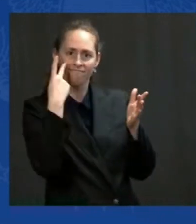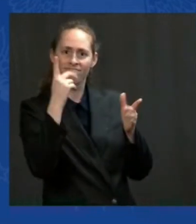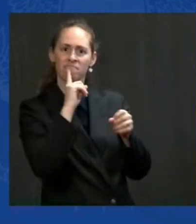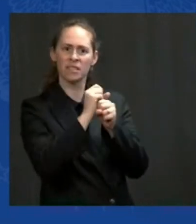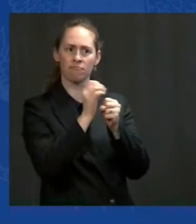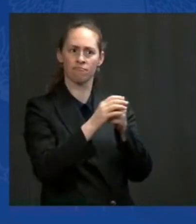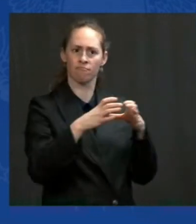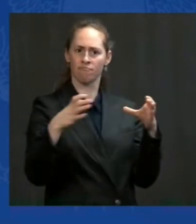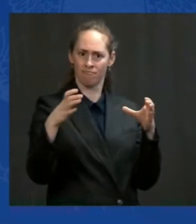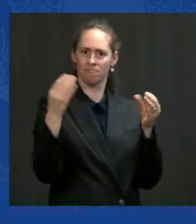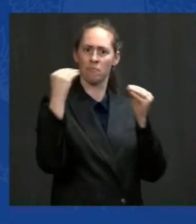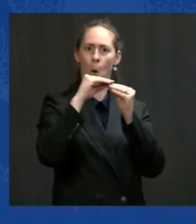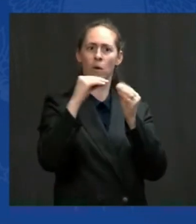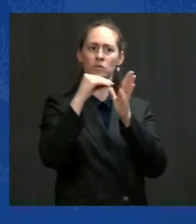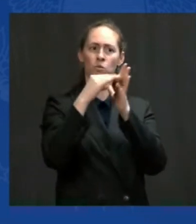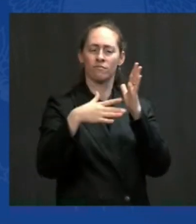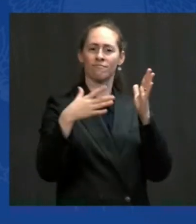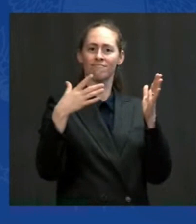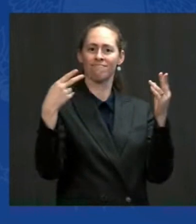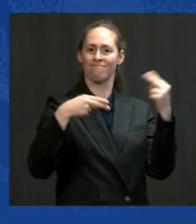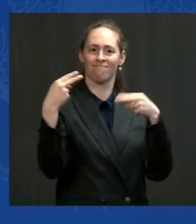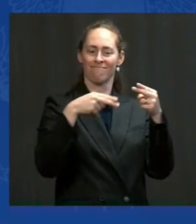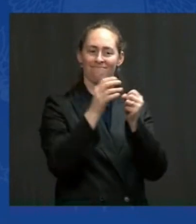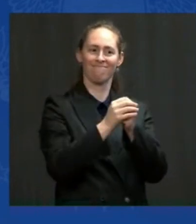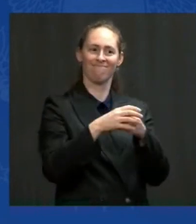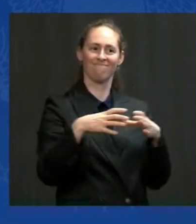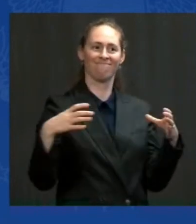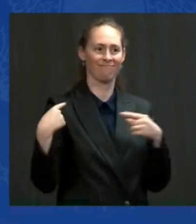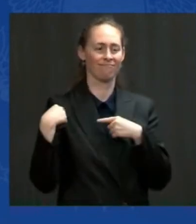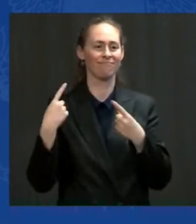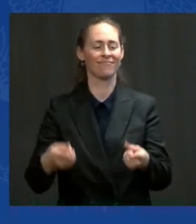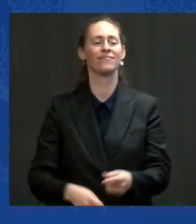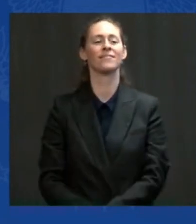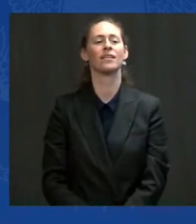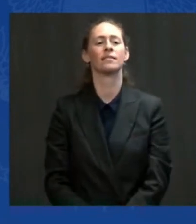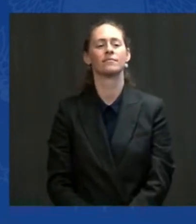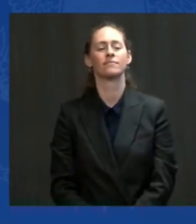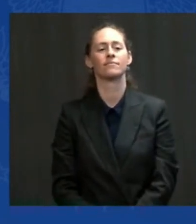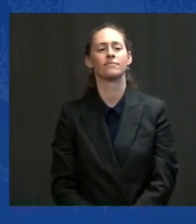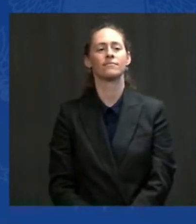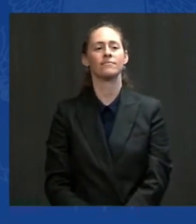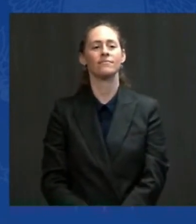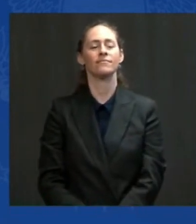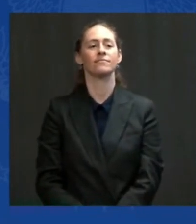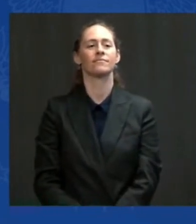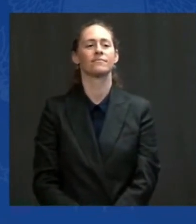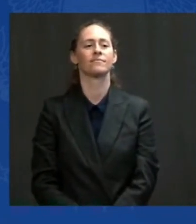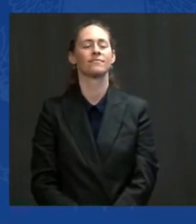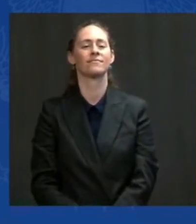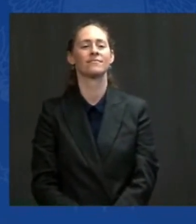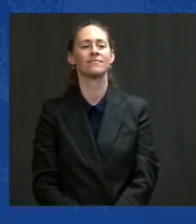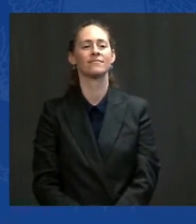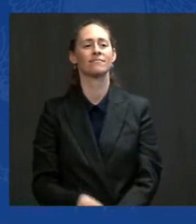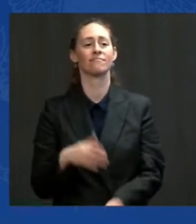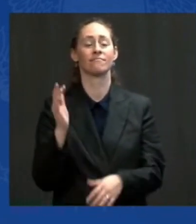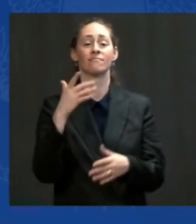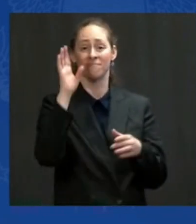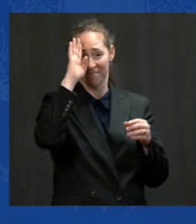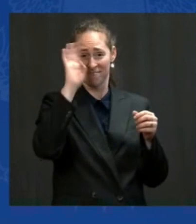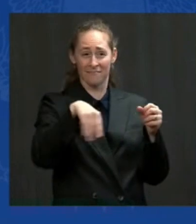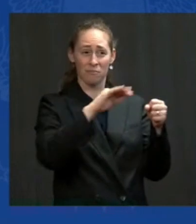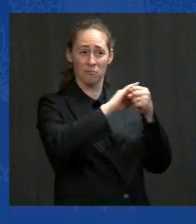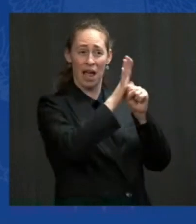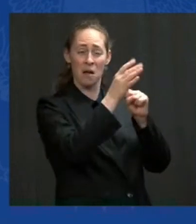Our faculty and staff have used the disruption of the pandemic to go through their own